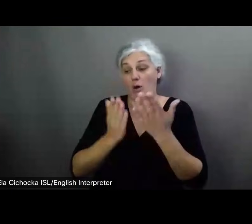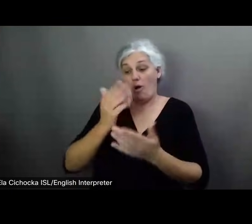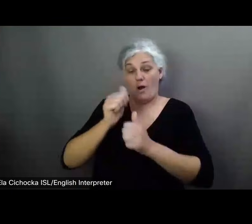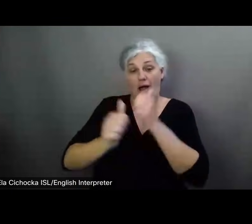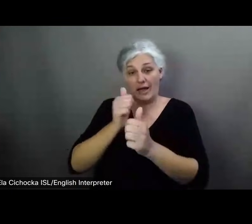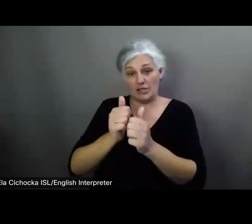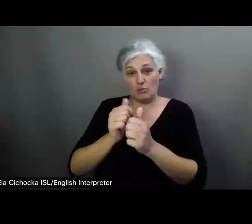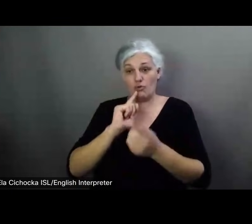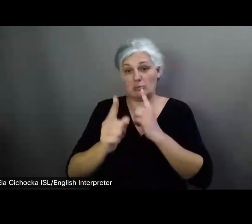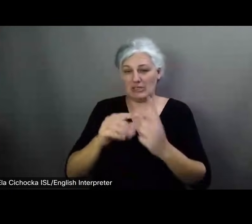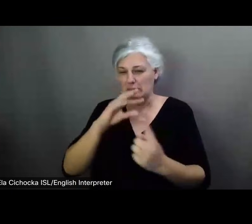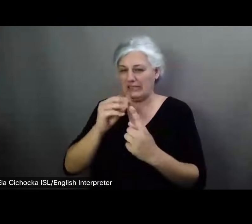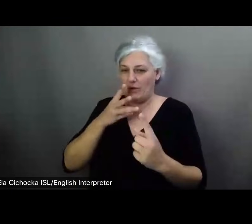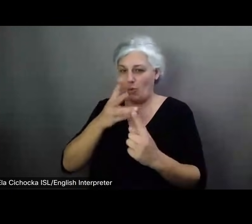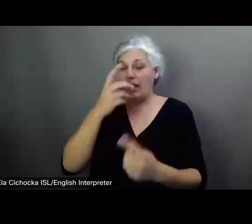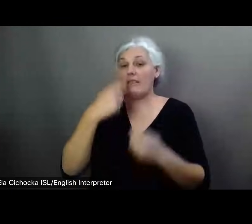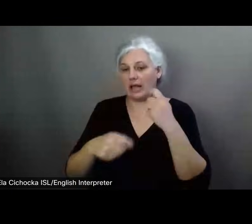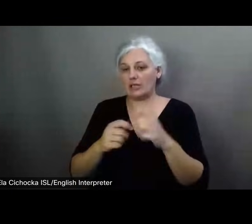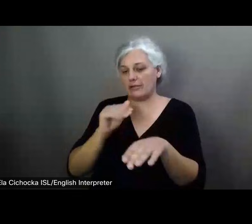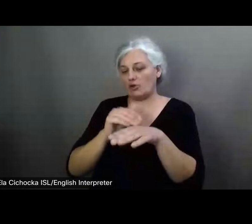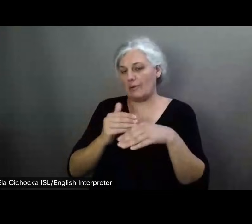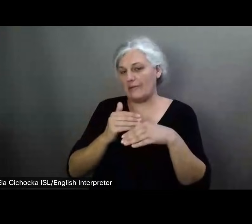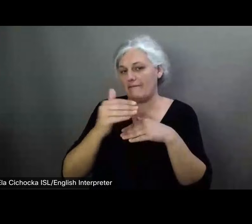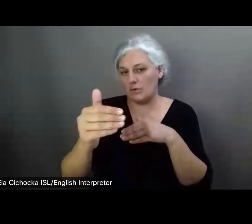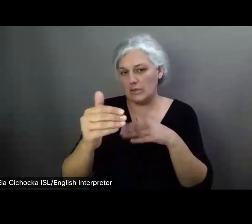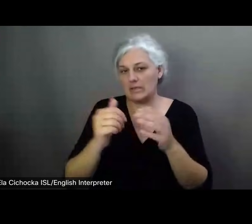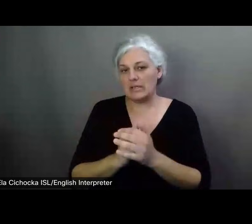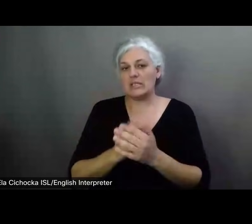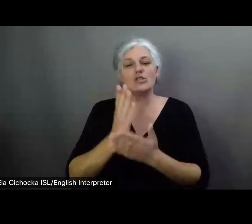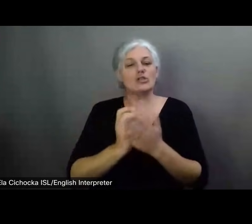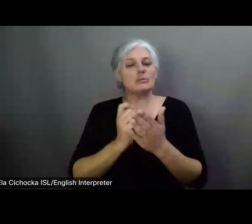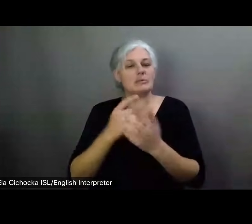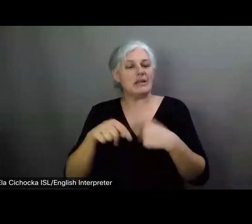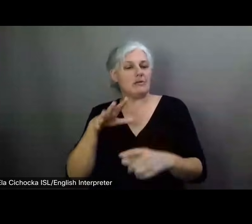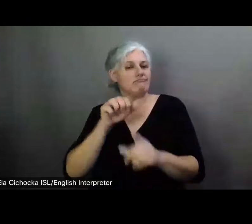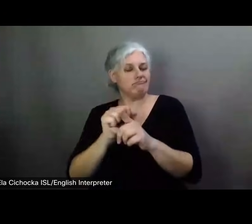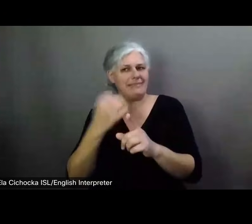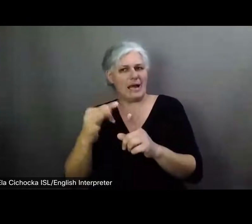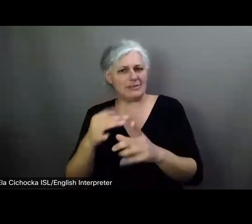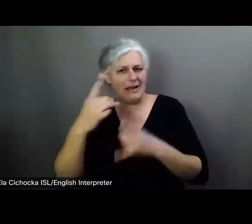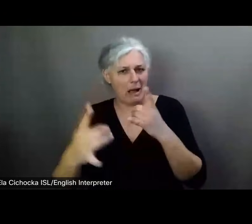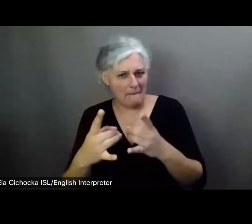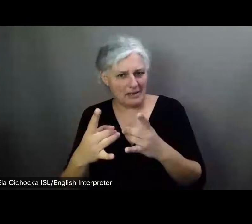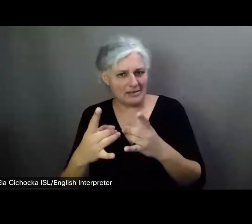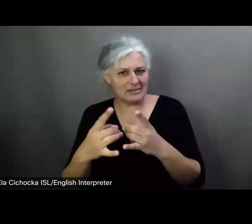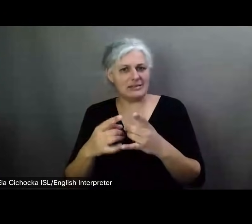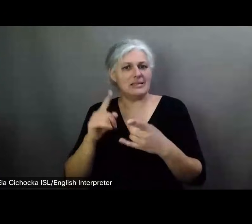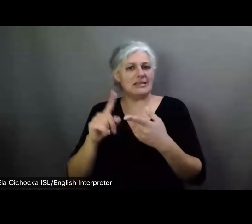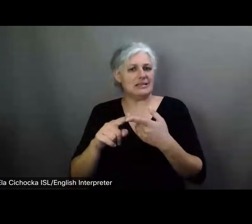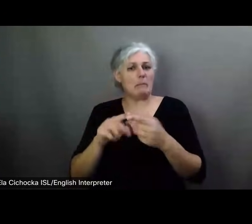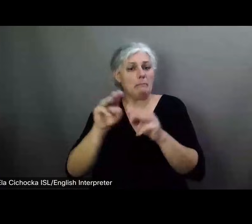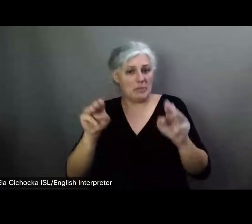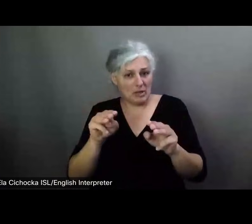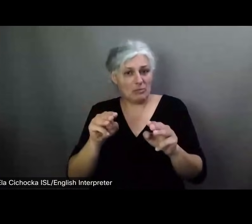time set the tone for those around us. If we speak openly about harm, if we acknowledge errors with sincerity, if we prioritize people,